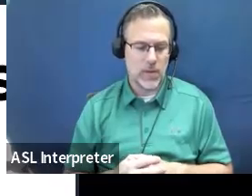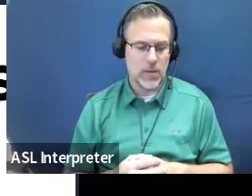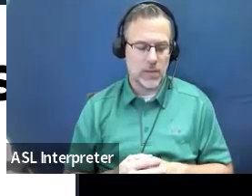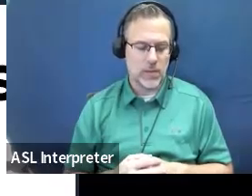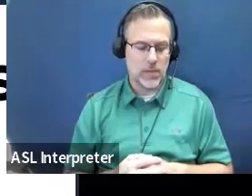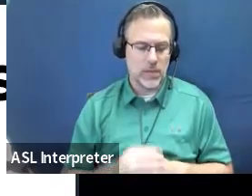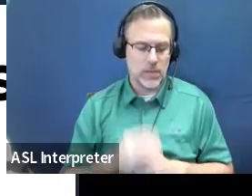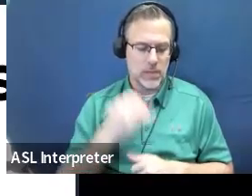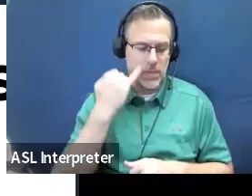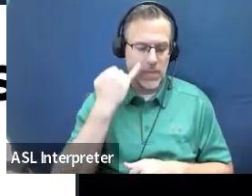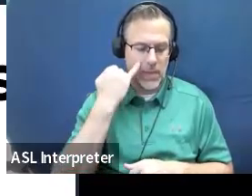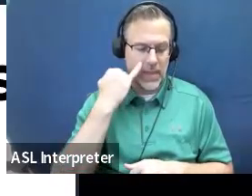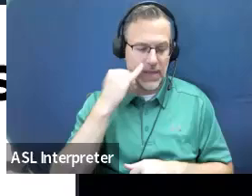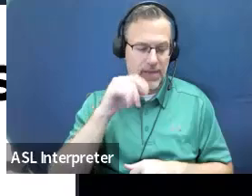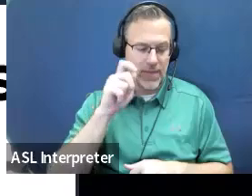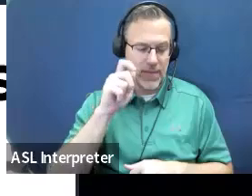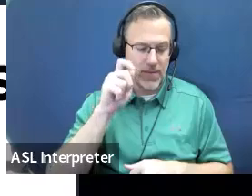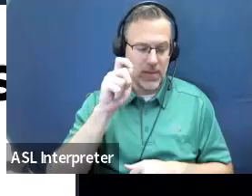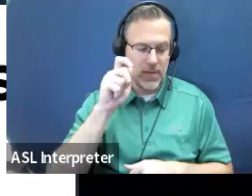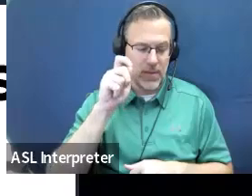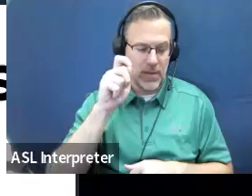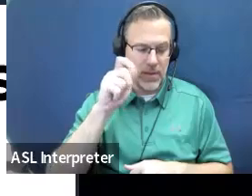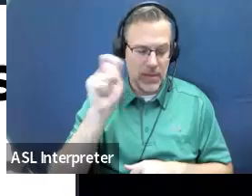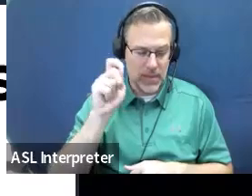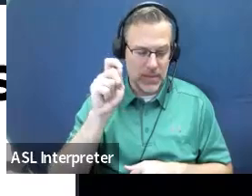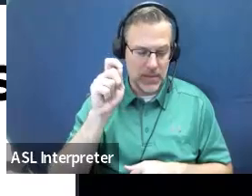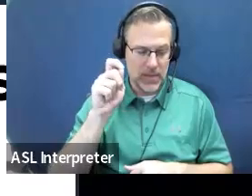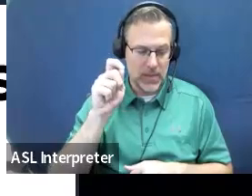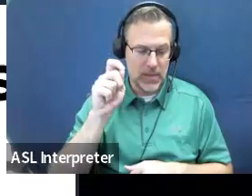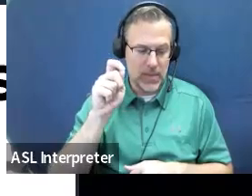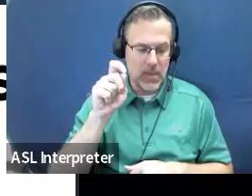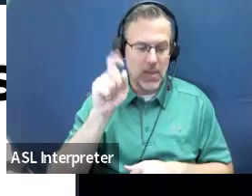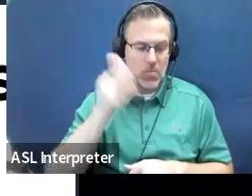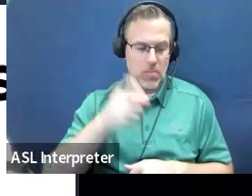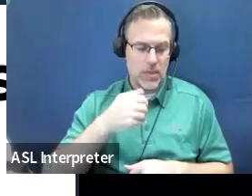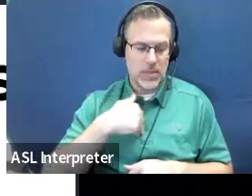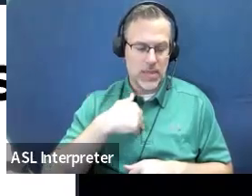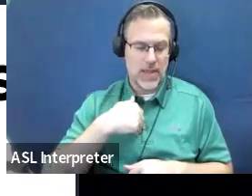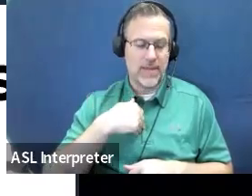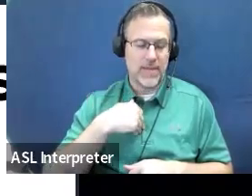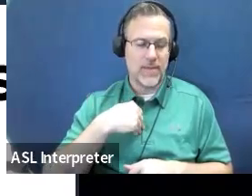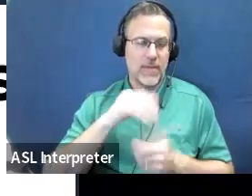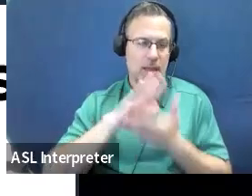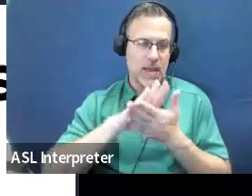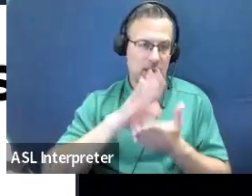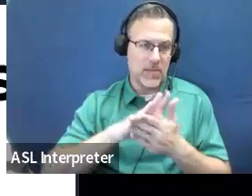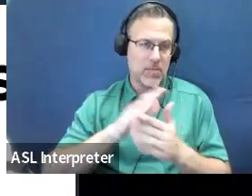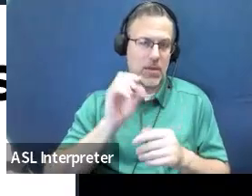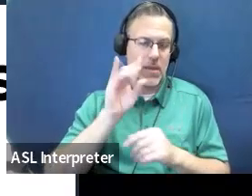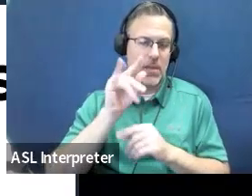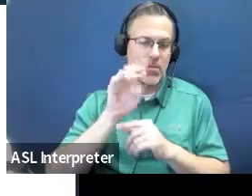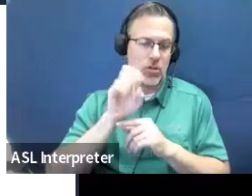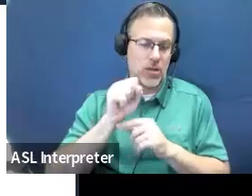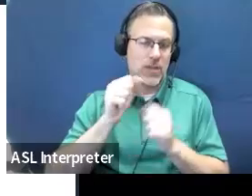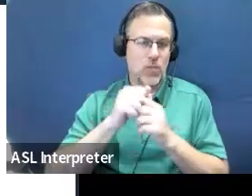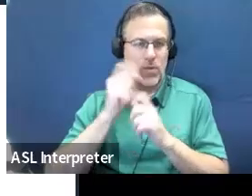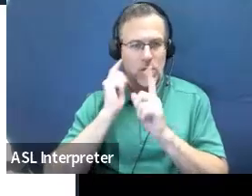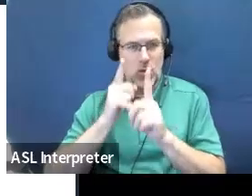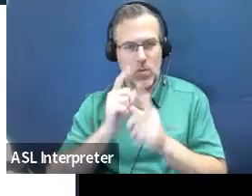alternate, they must have objectives, academic objectives with their academic goals.